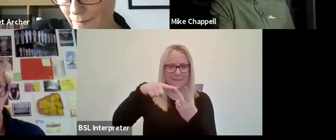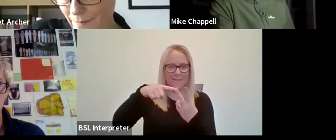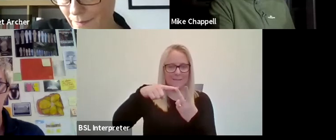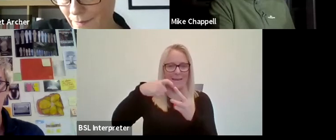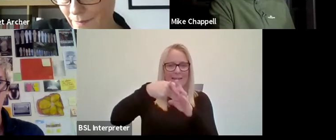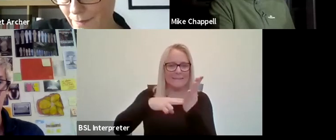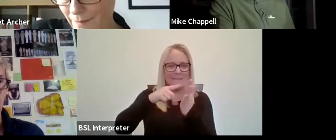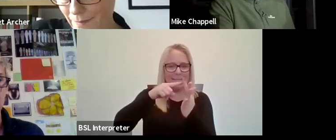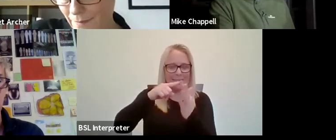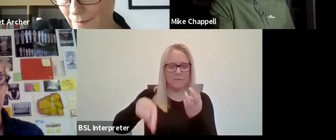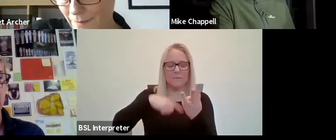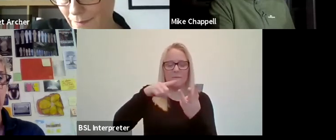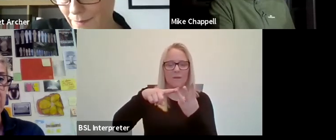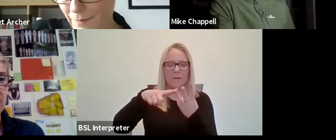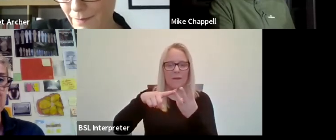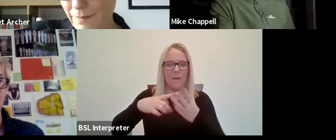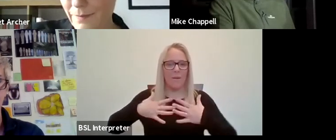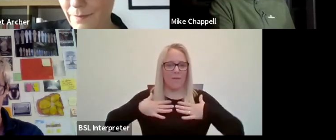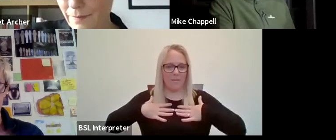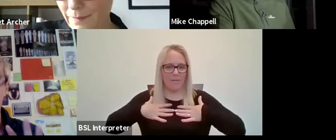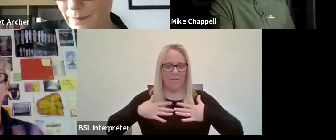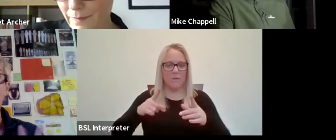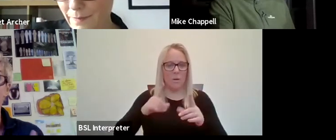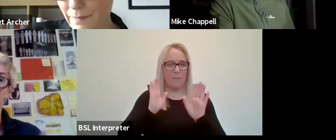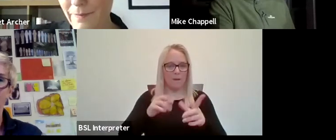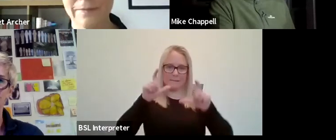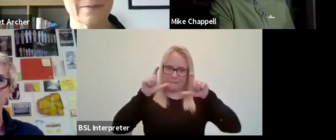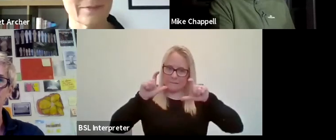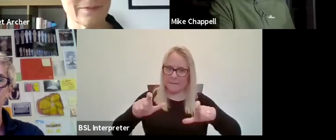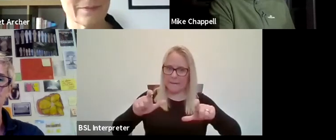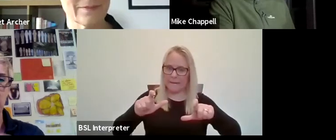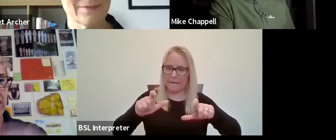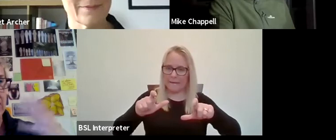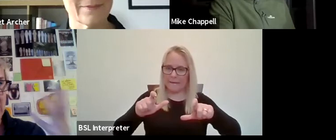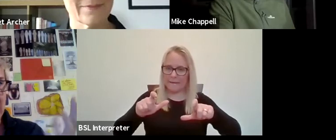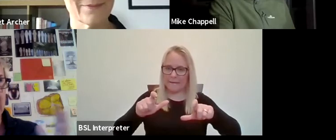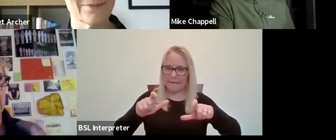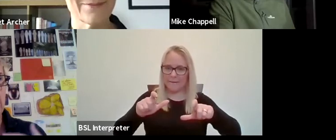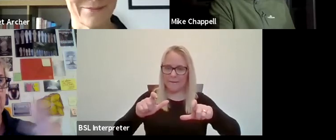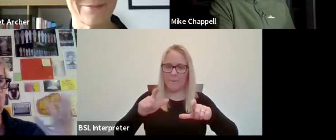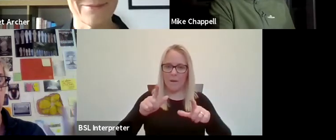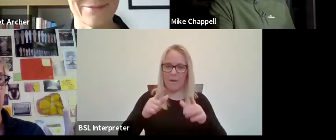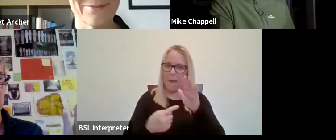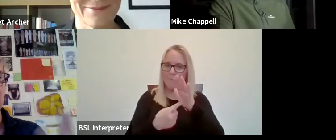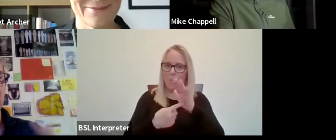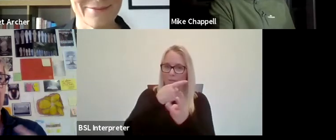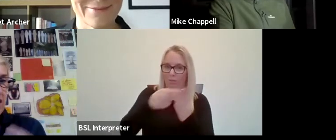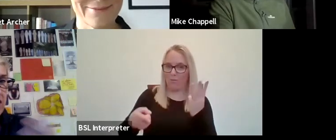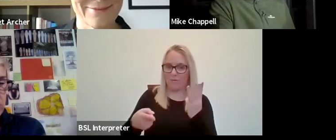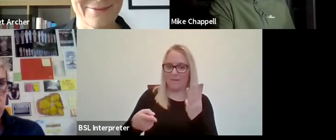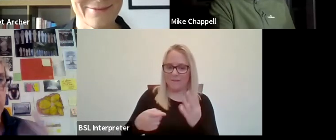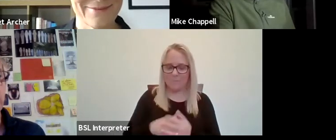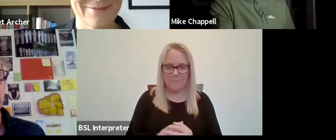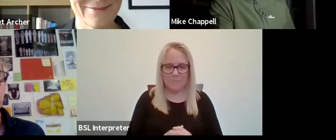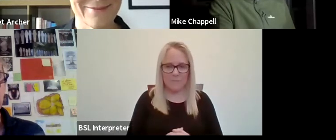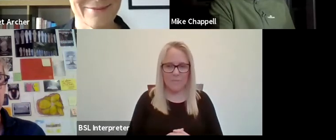the crucial part of your body that has to be completely still, whereas really you do have to be still. But in an imagined way, it